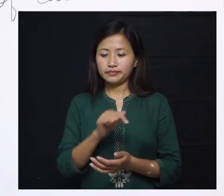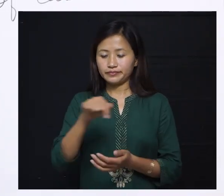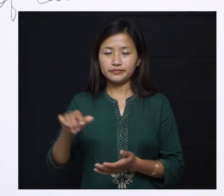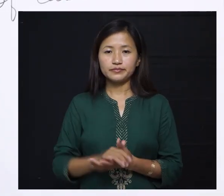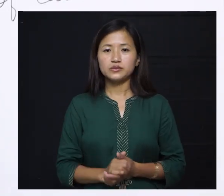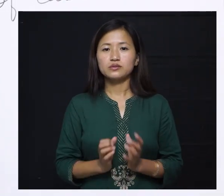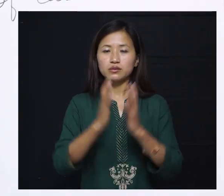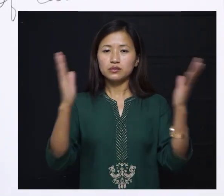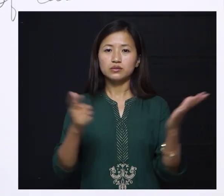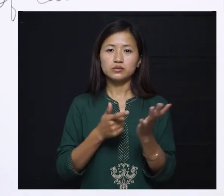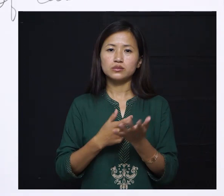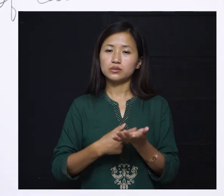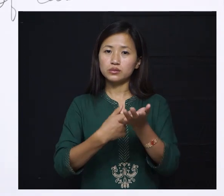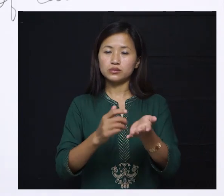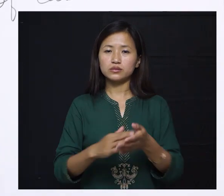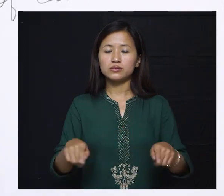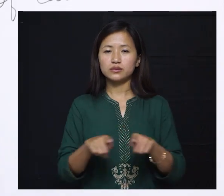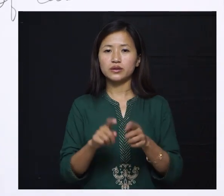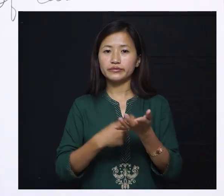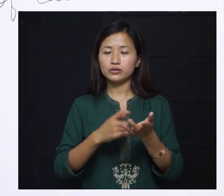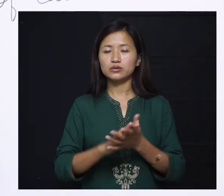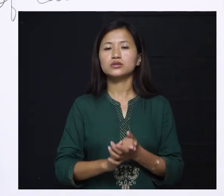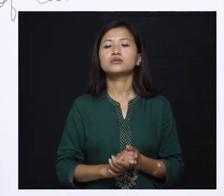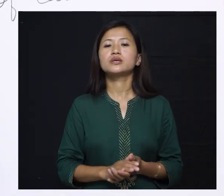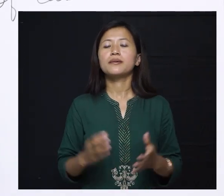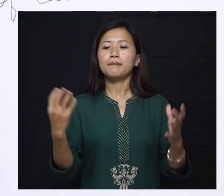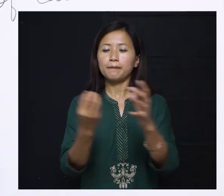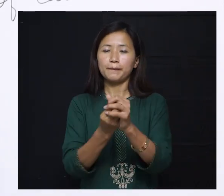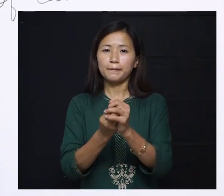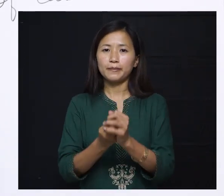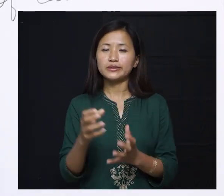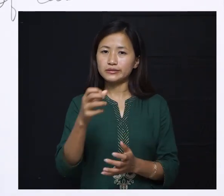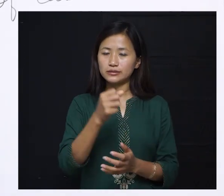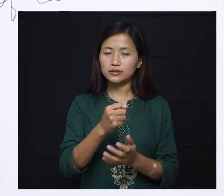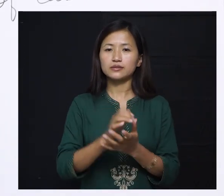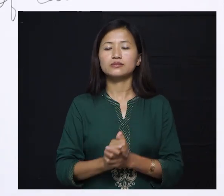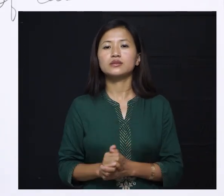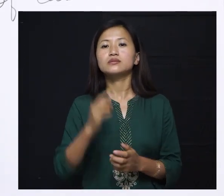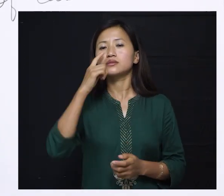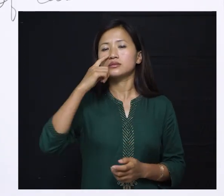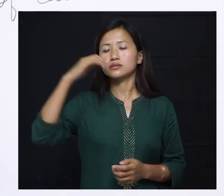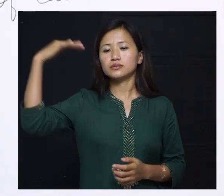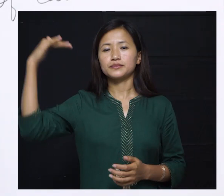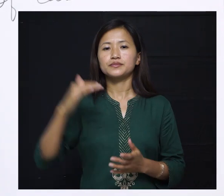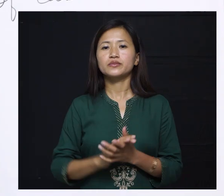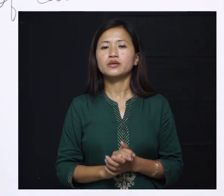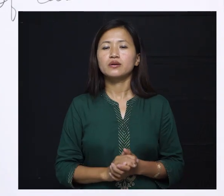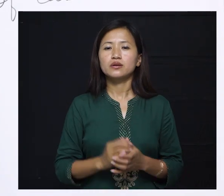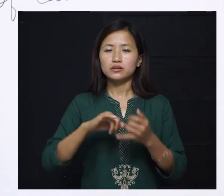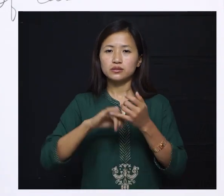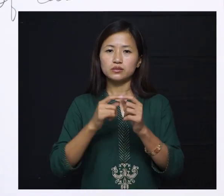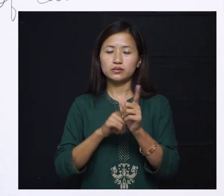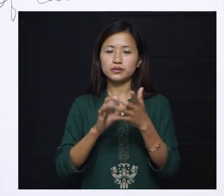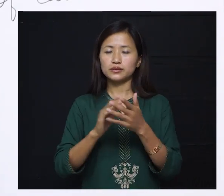of rules and regulations that was binding the women under the Purdah system. Then another system that existed in the